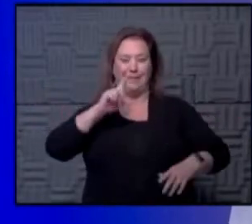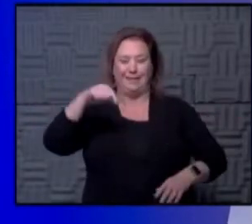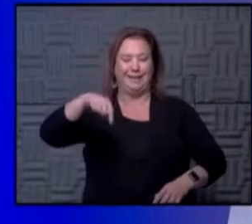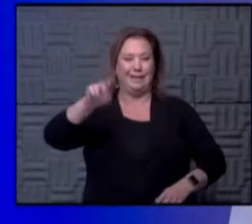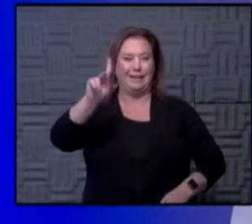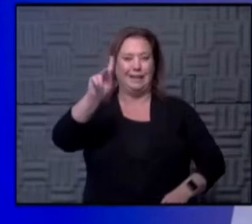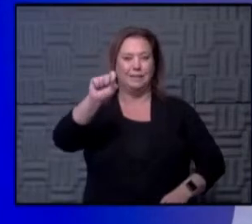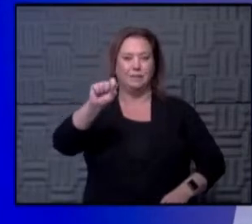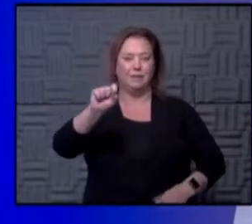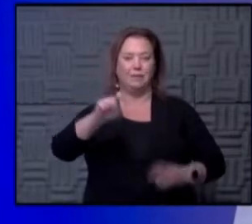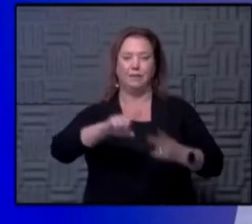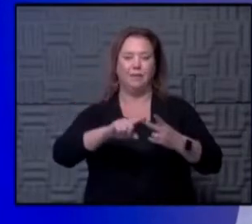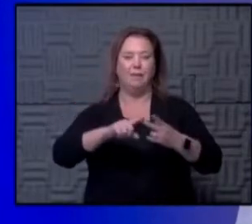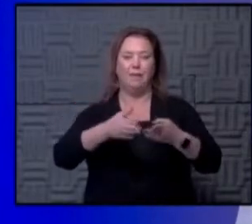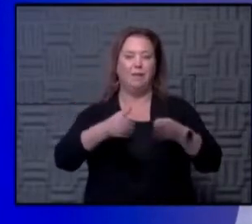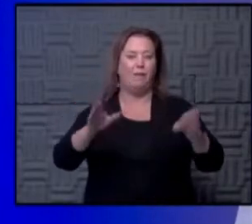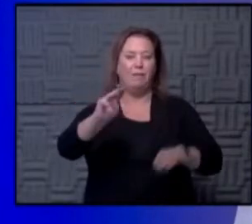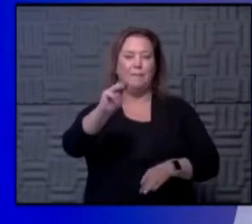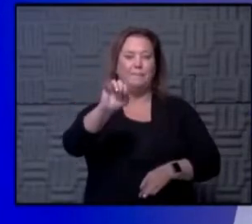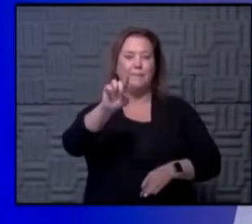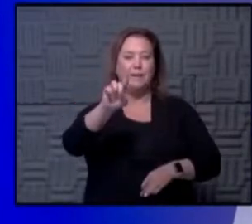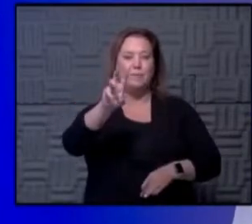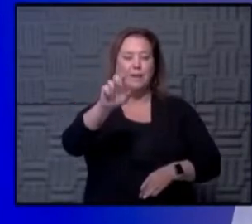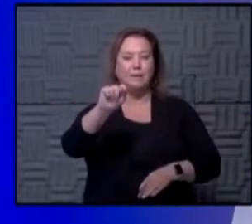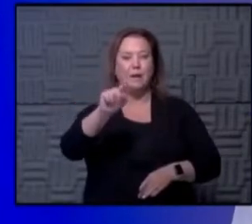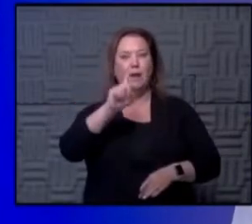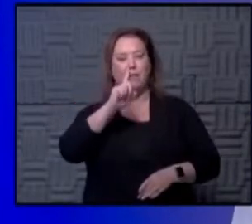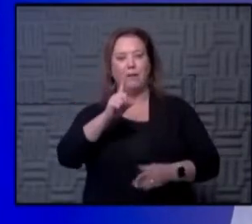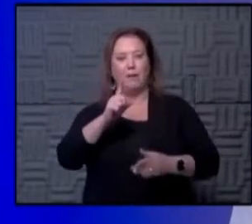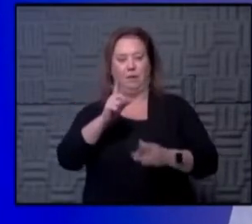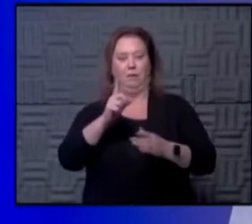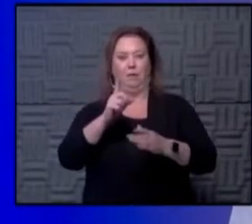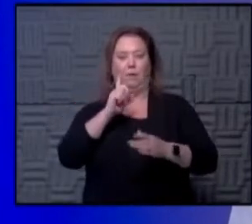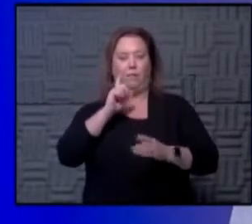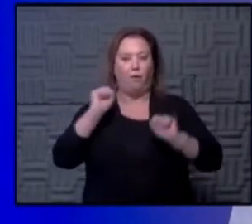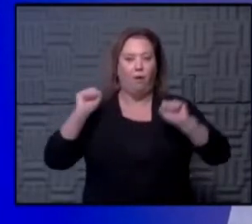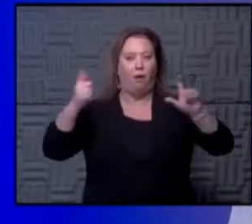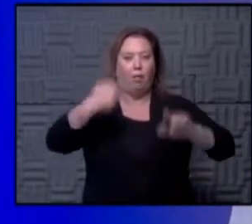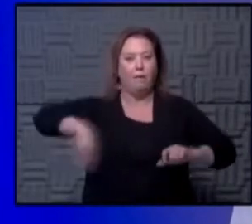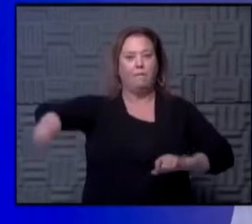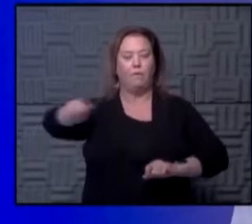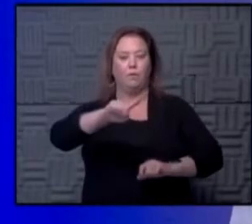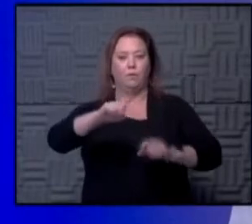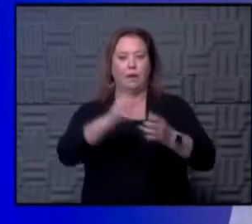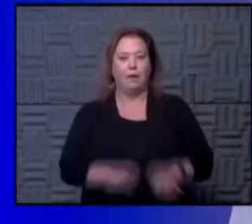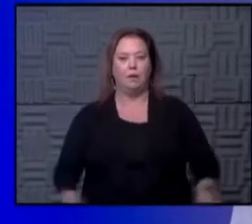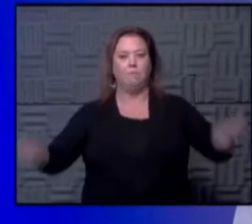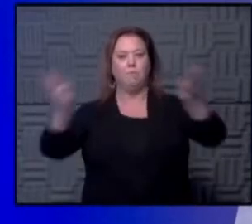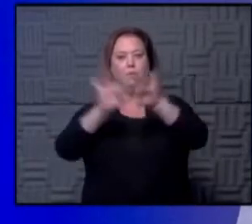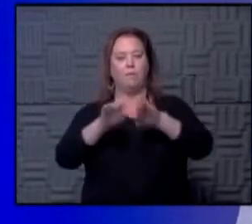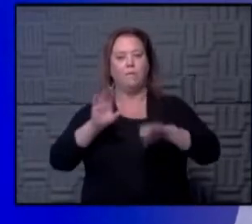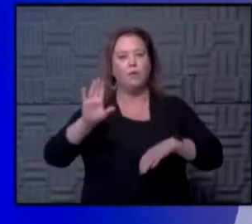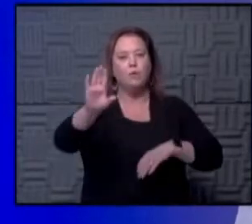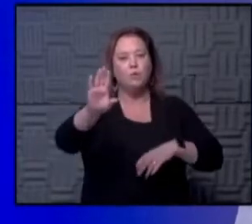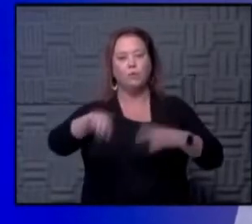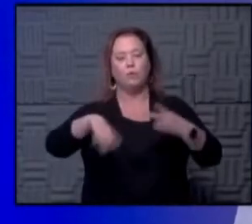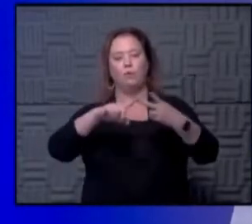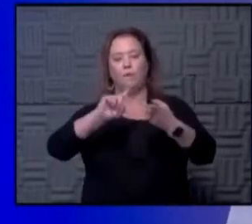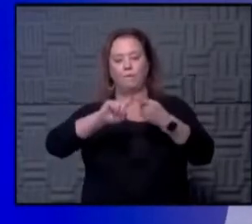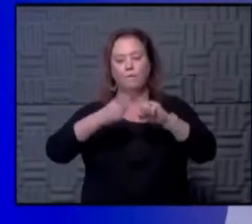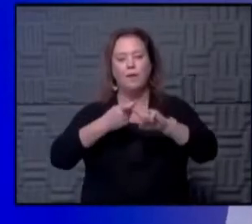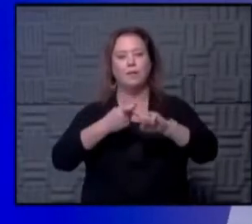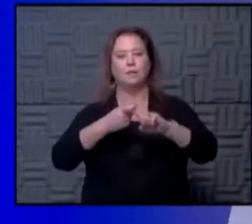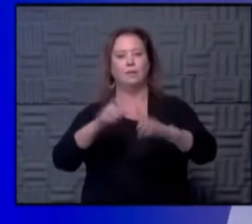now and in the Midwestern states. So I think it would behoove everybody, for their friends, for their loved ones, for their businesses to stay